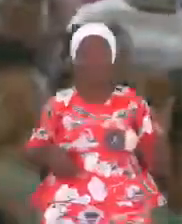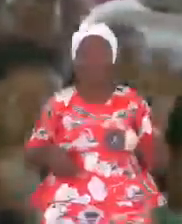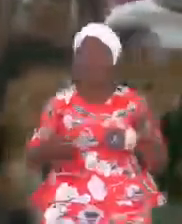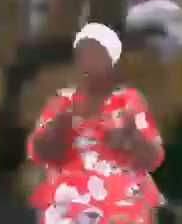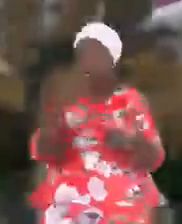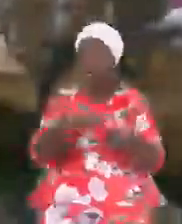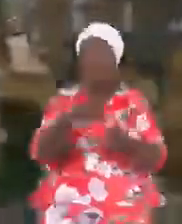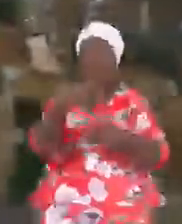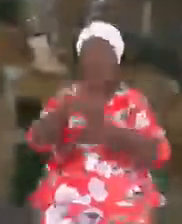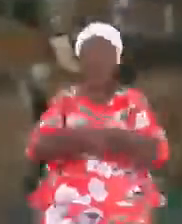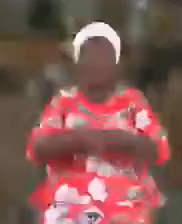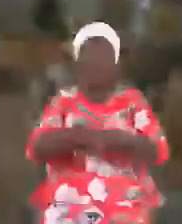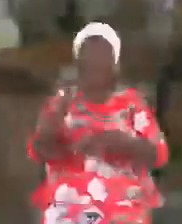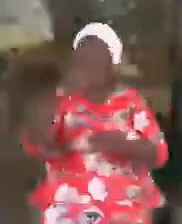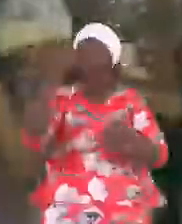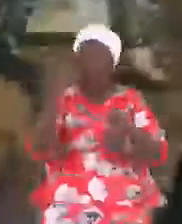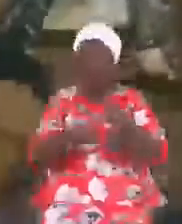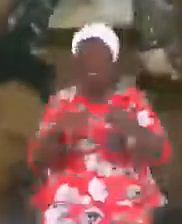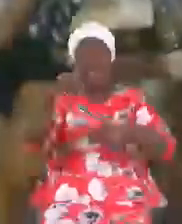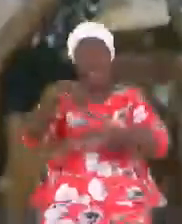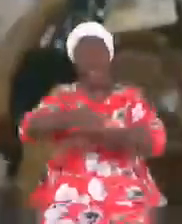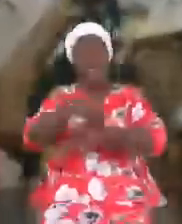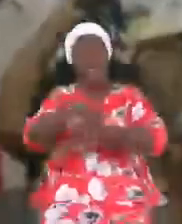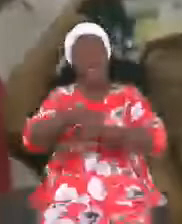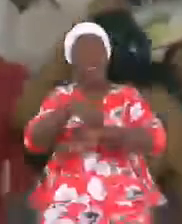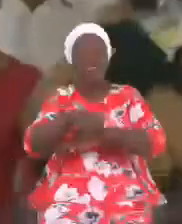Tonight, the final night.